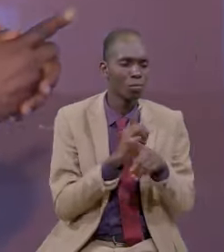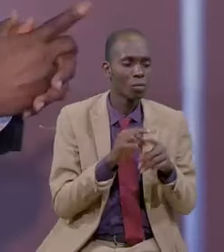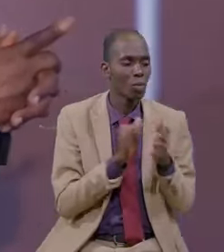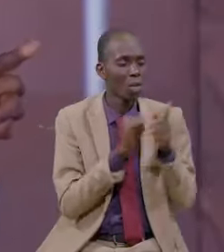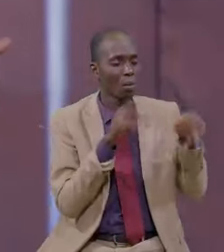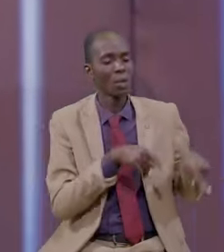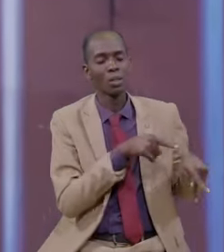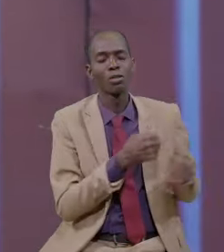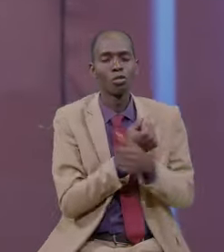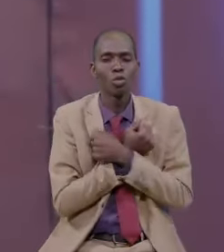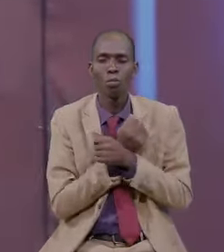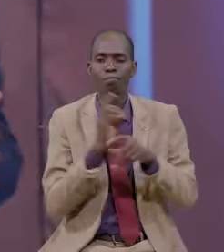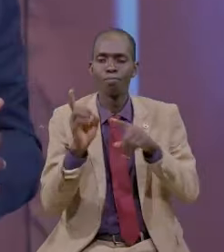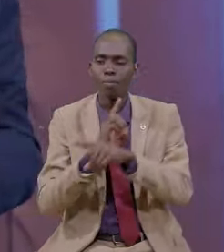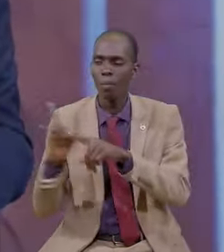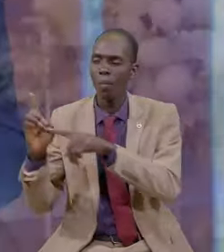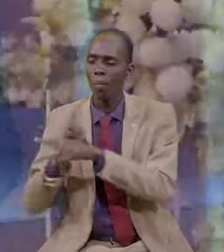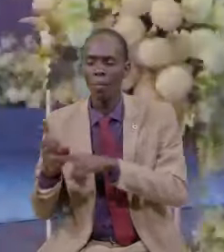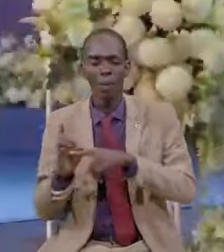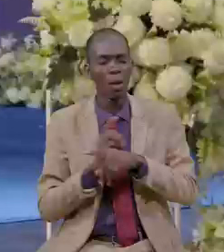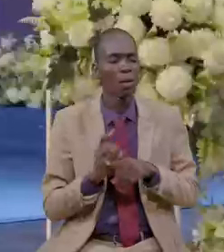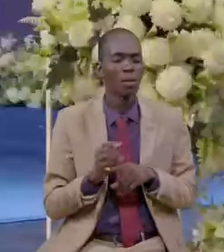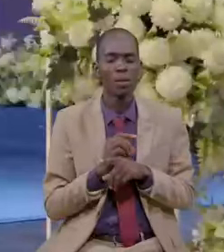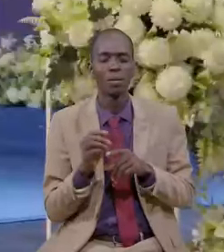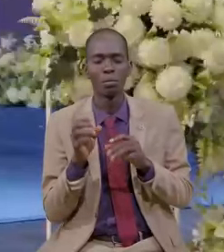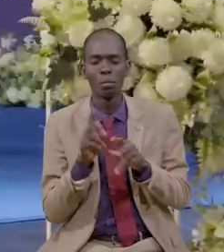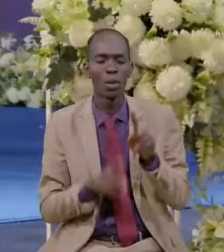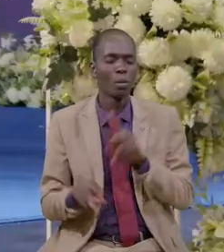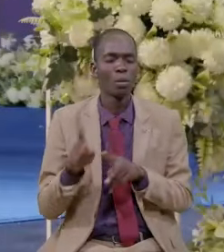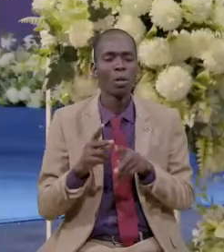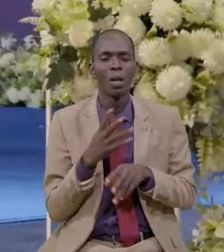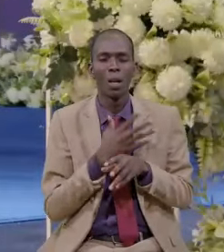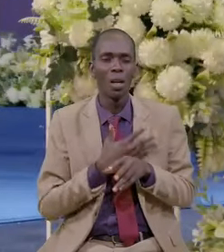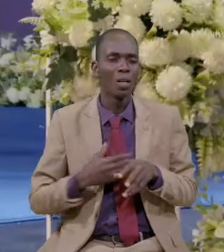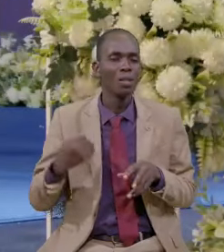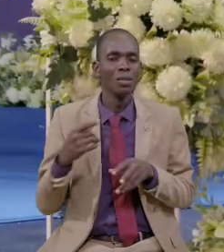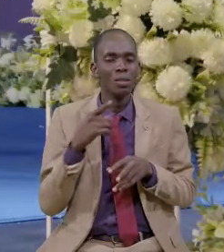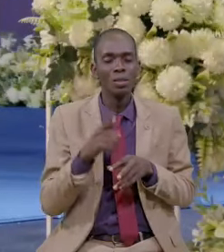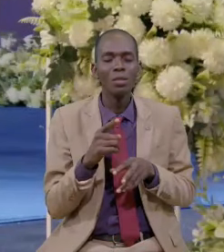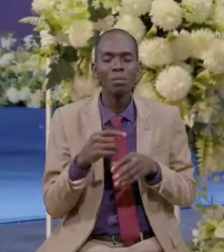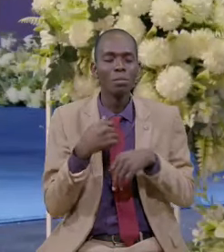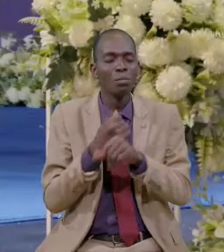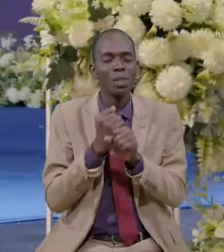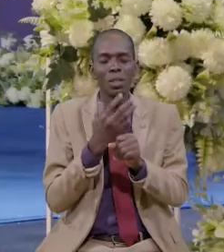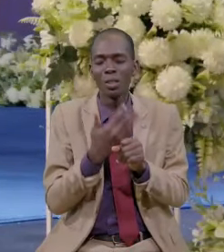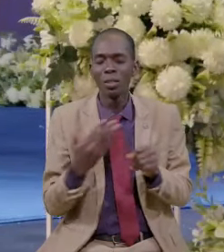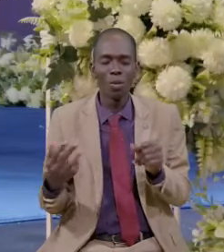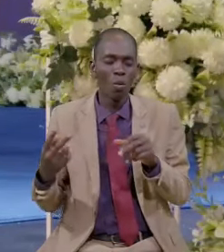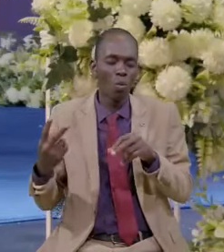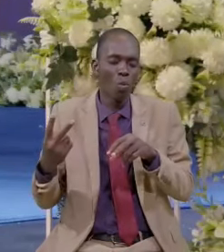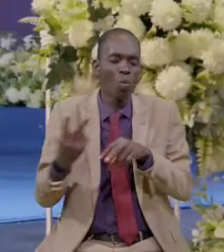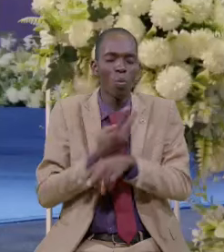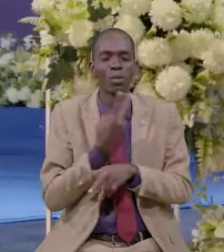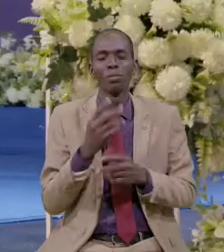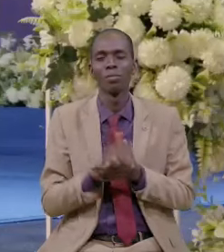does worse things than what he's trying to rebuke or correct. That's hypocrisy.